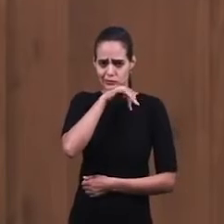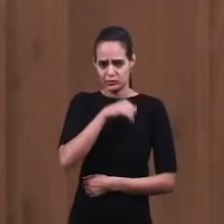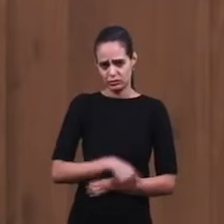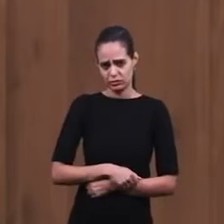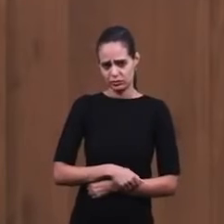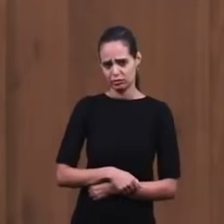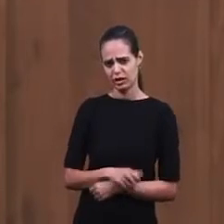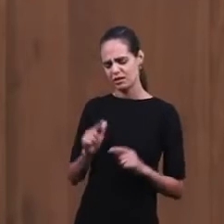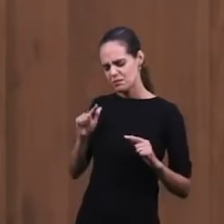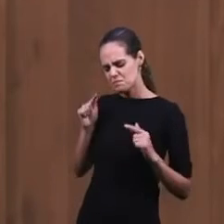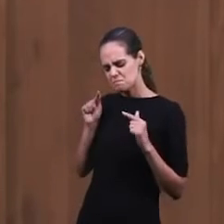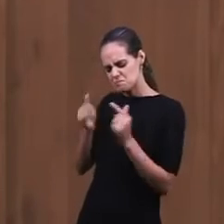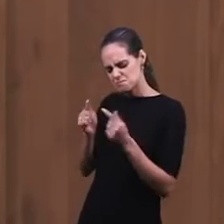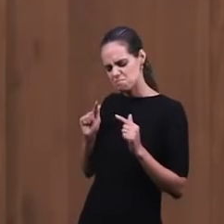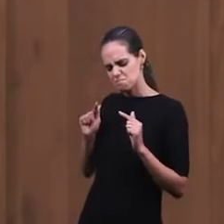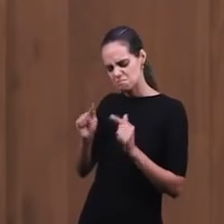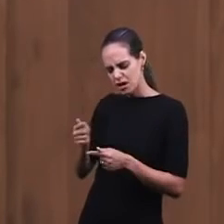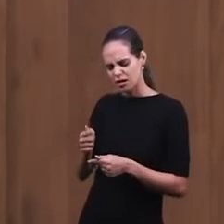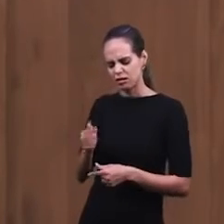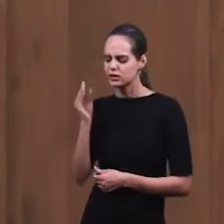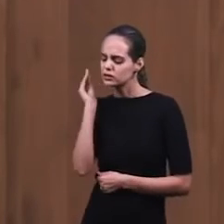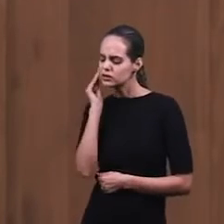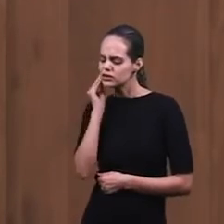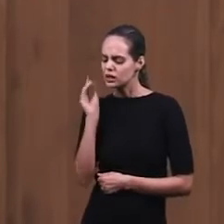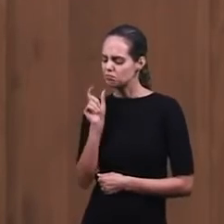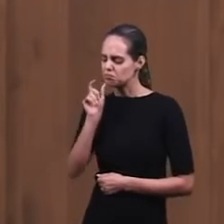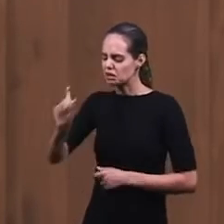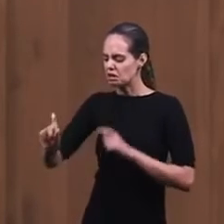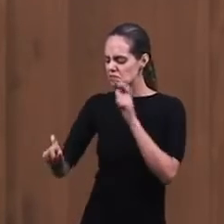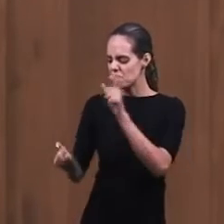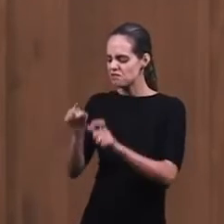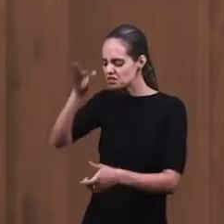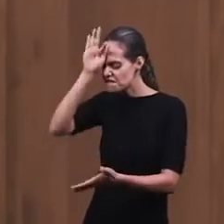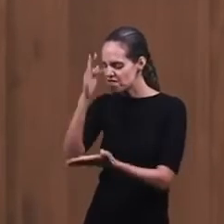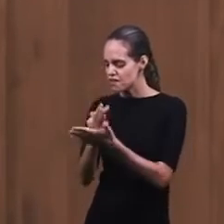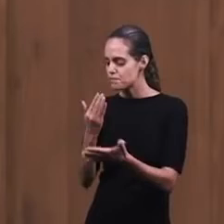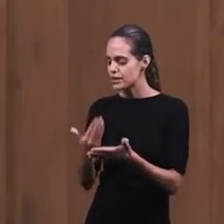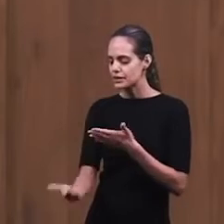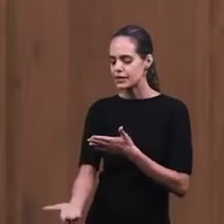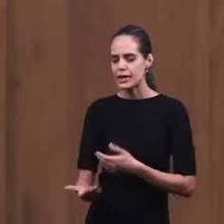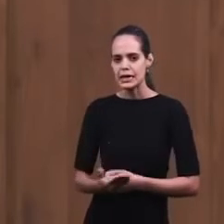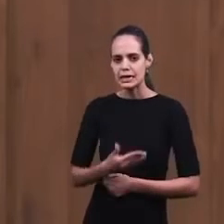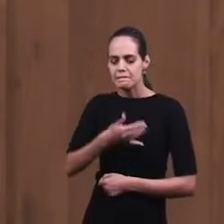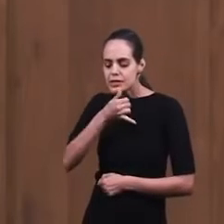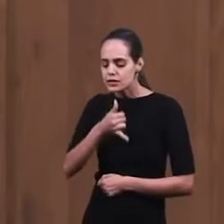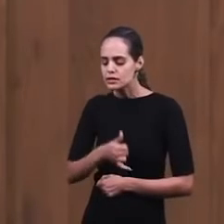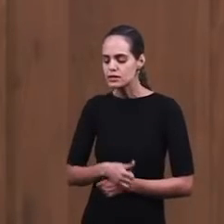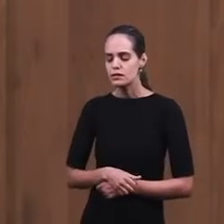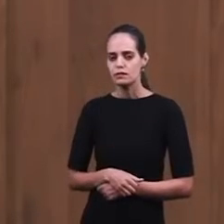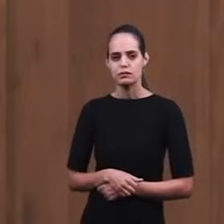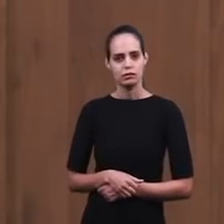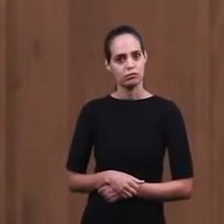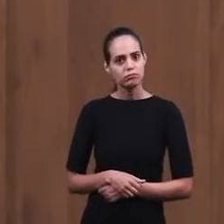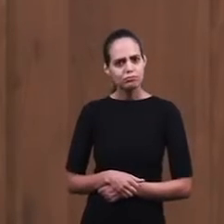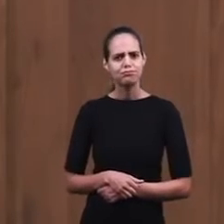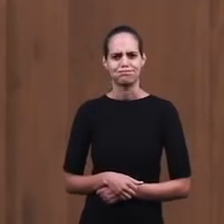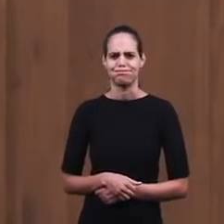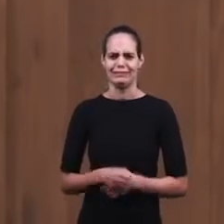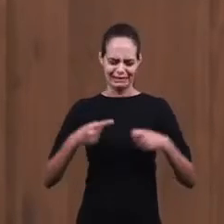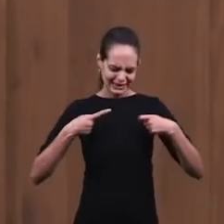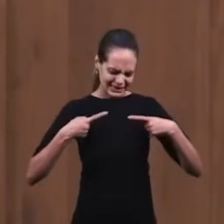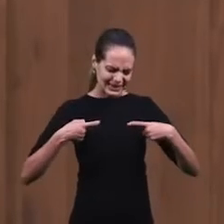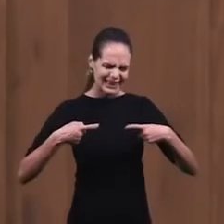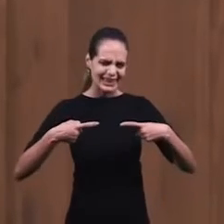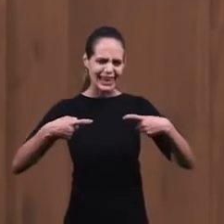a war. He faced false words. The enemies would try to deceive